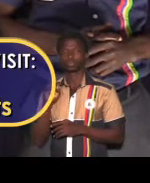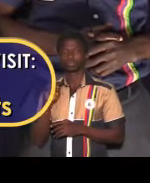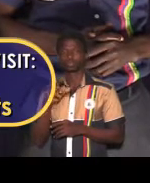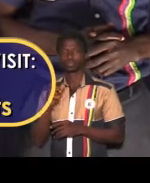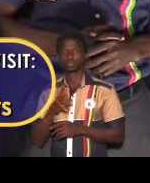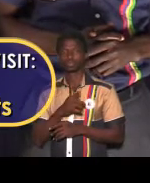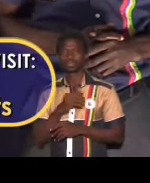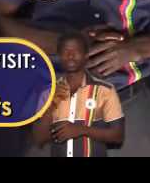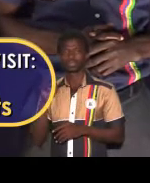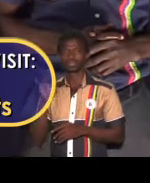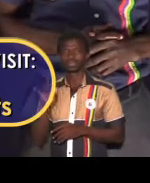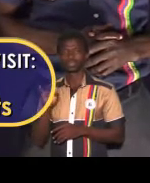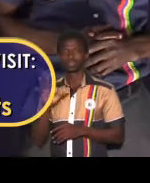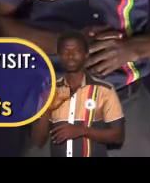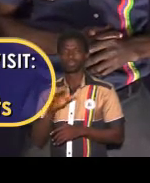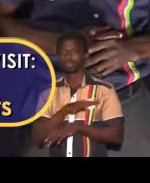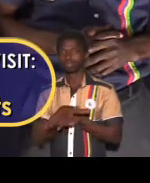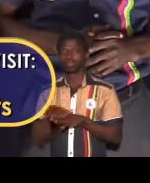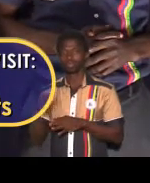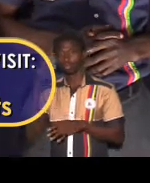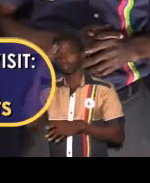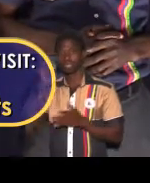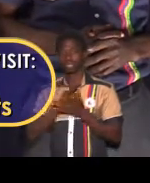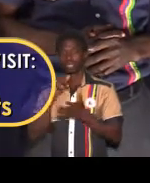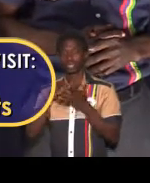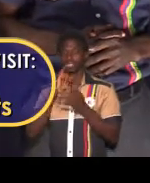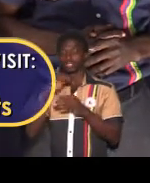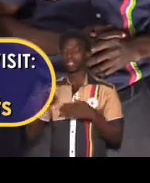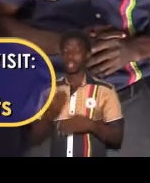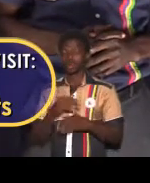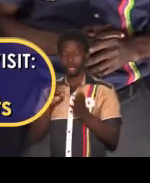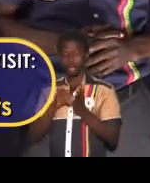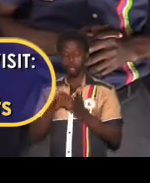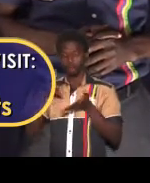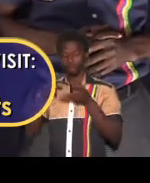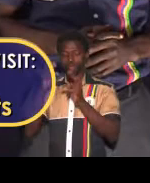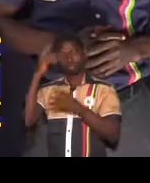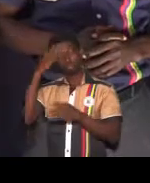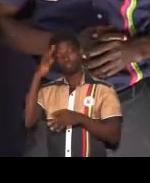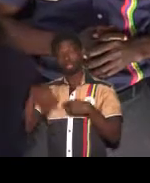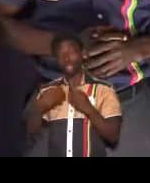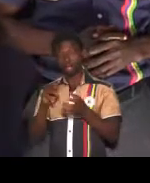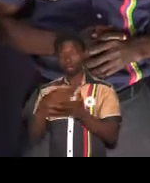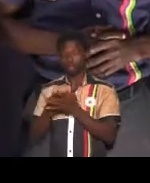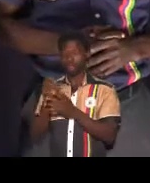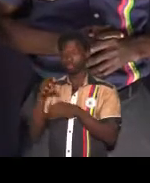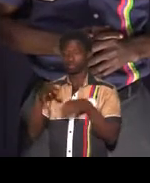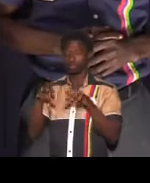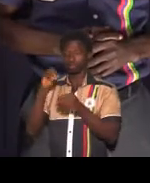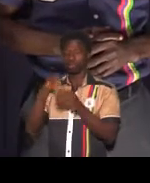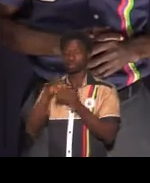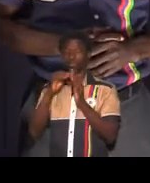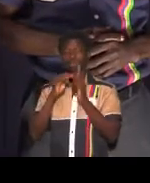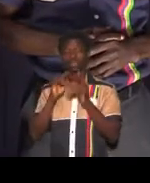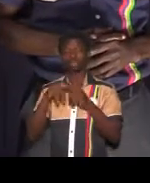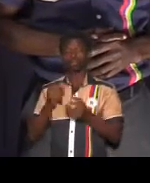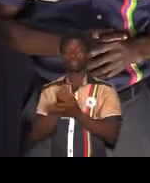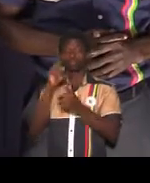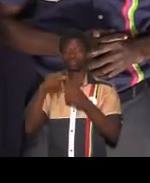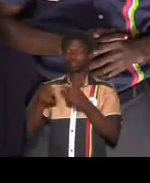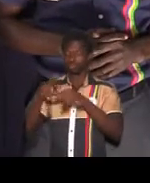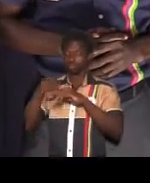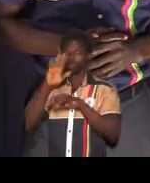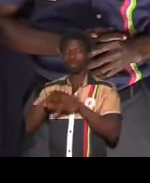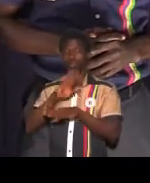bit.ly/Lasubeb lesson 85. Don't forget that this is our own way of knowing how well you're performing in order to help